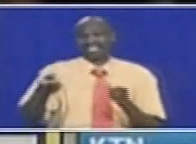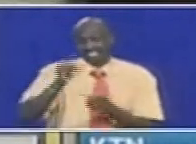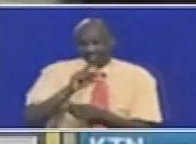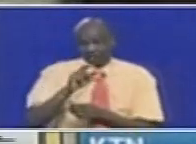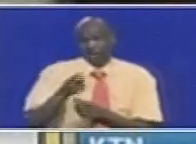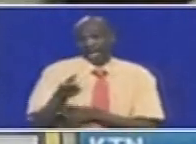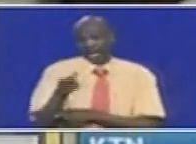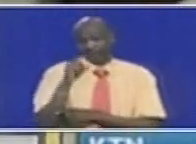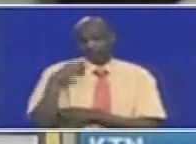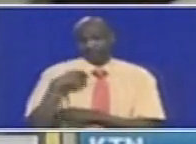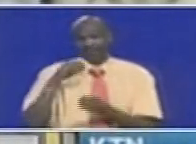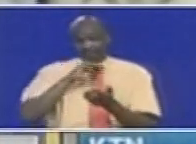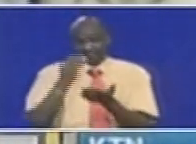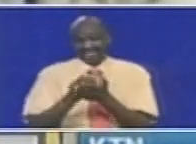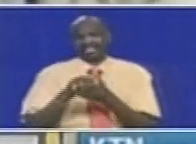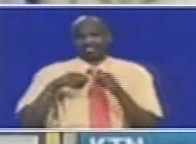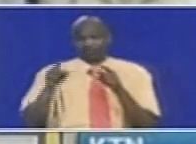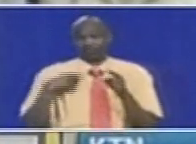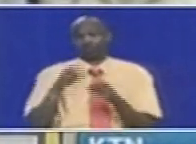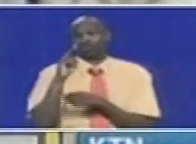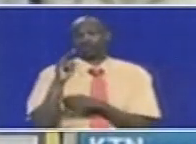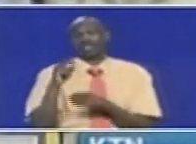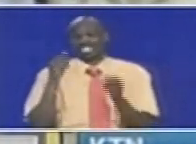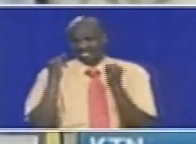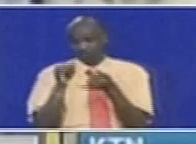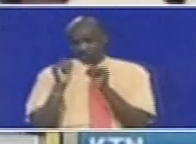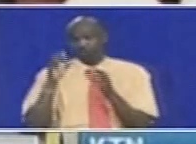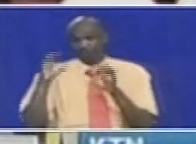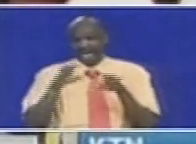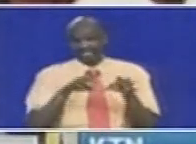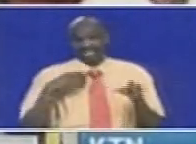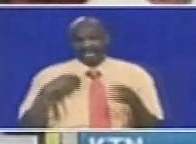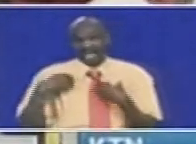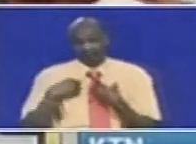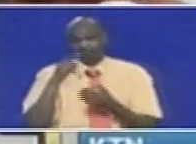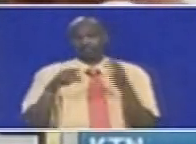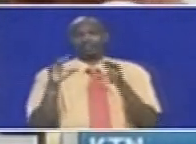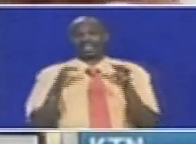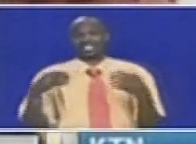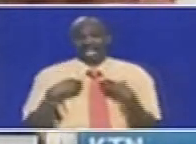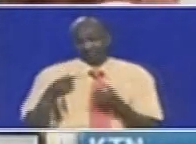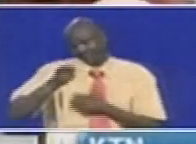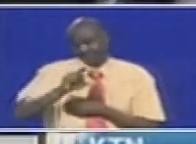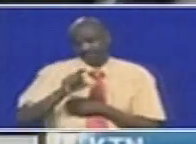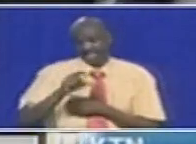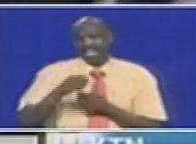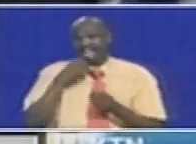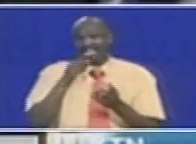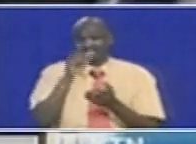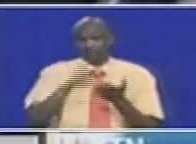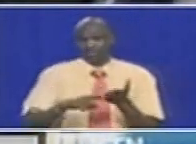capital will fund expansion into new markets and enhance growth in the existing markets. The lender has also reported